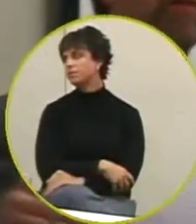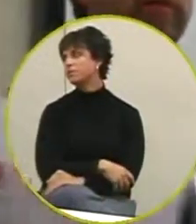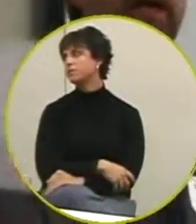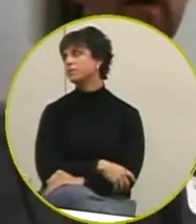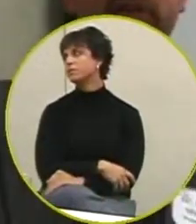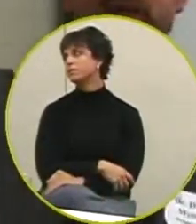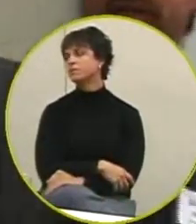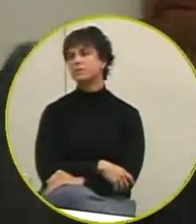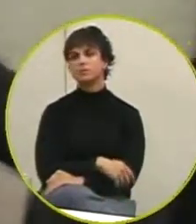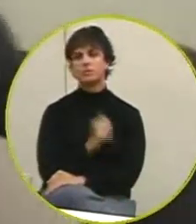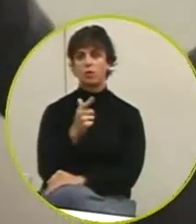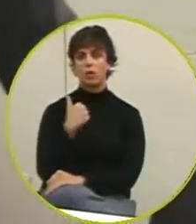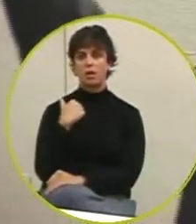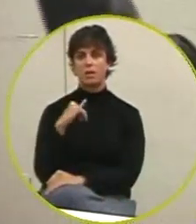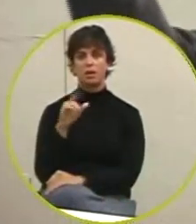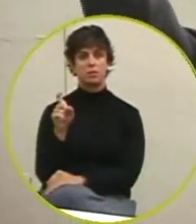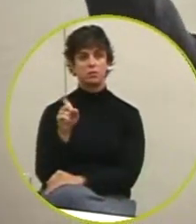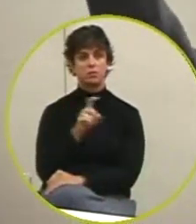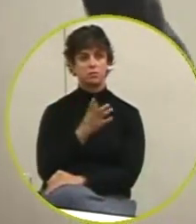Does everybody have this?